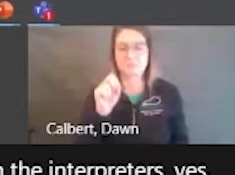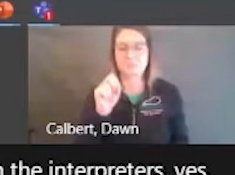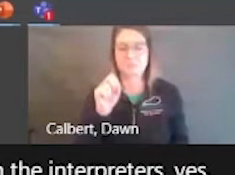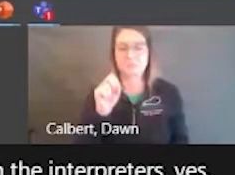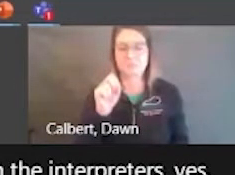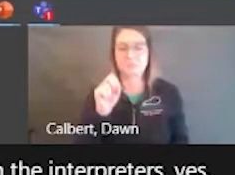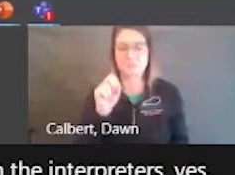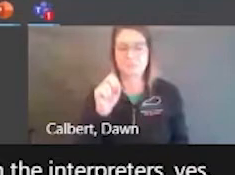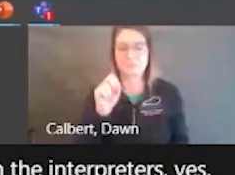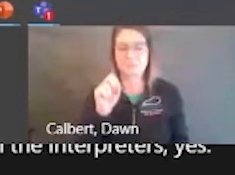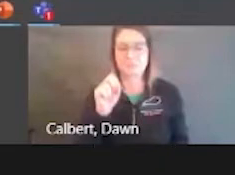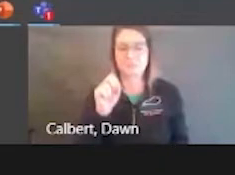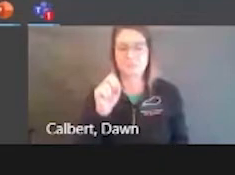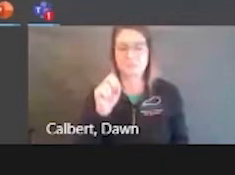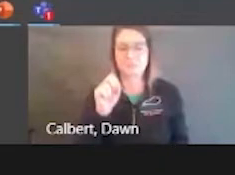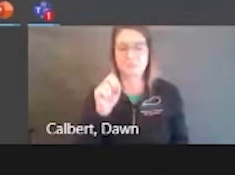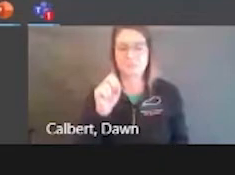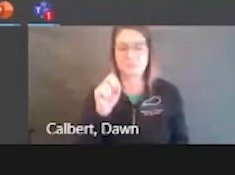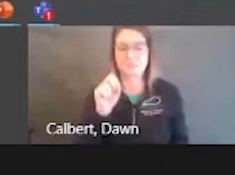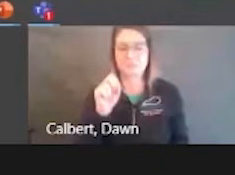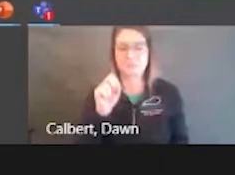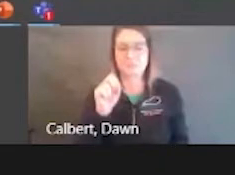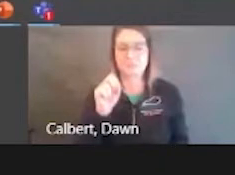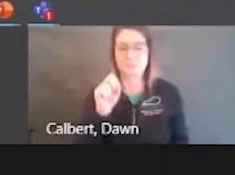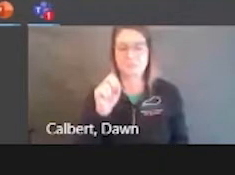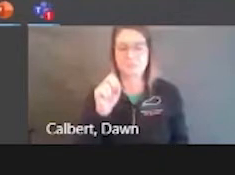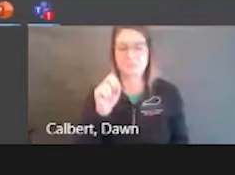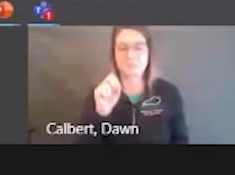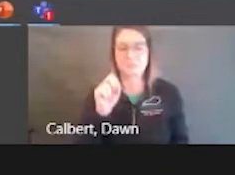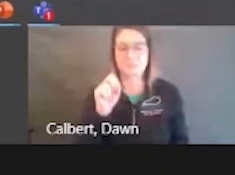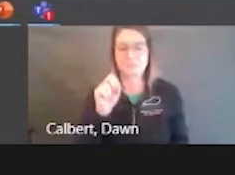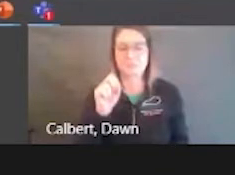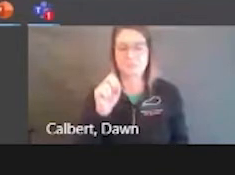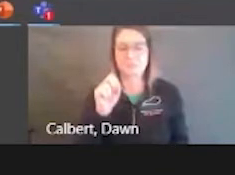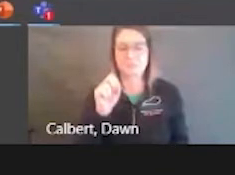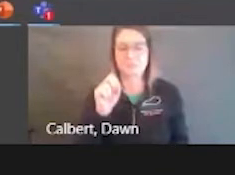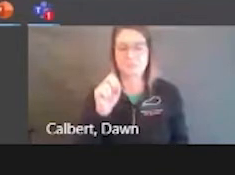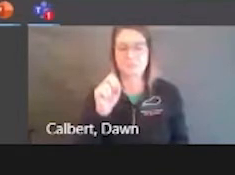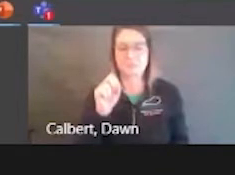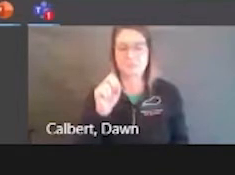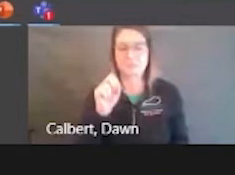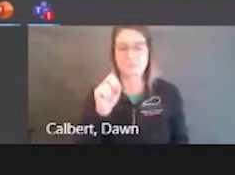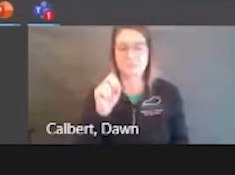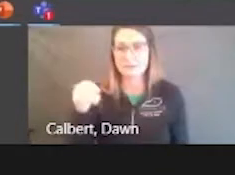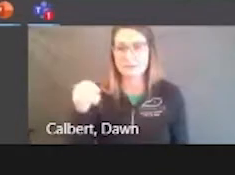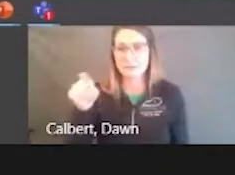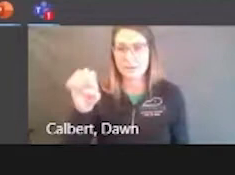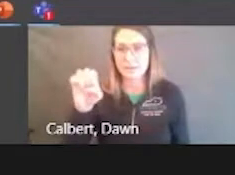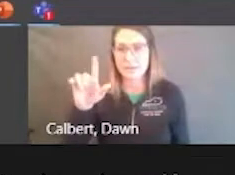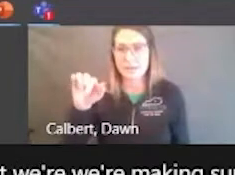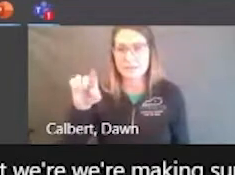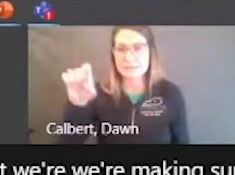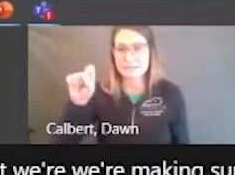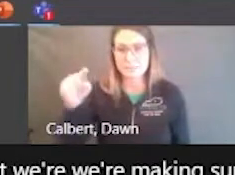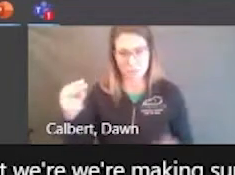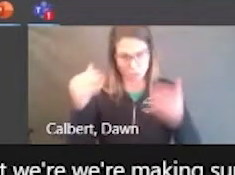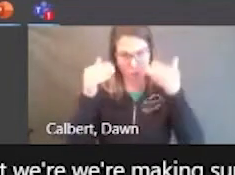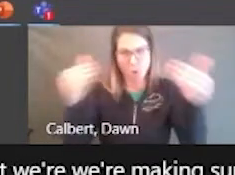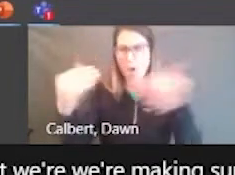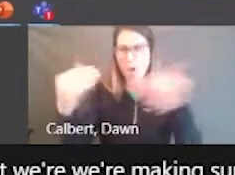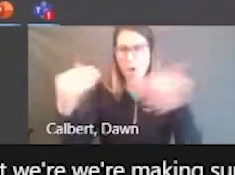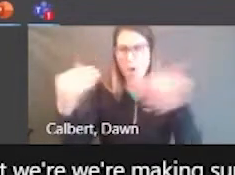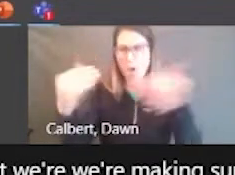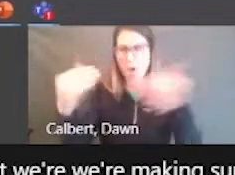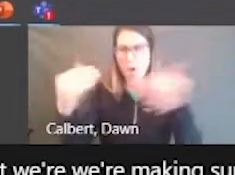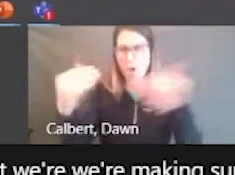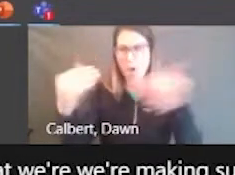Sorry, Damien. It's okay. I'm just glad that we're making sure that everybody has an opportunity to participate.